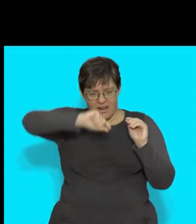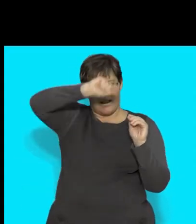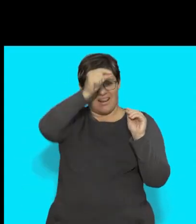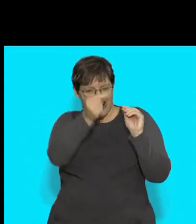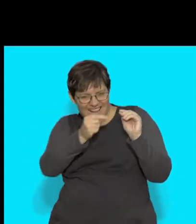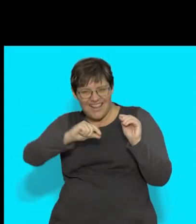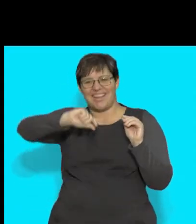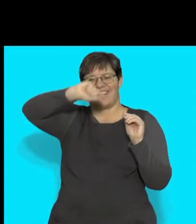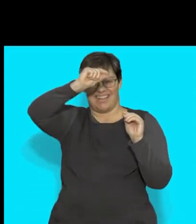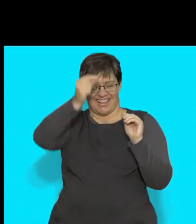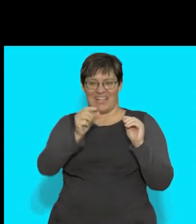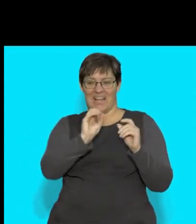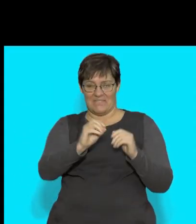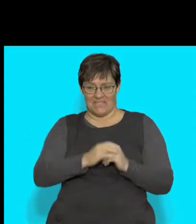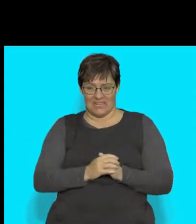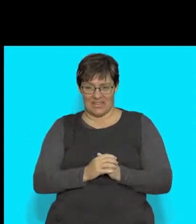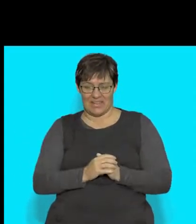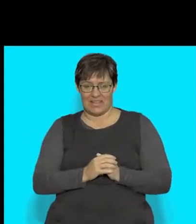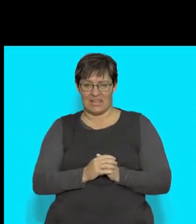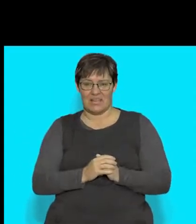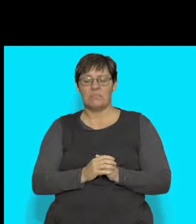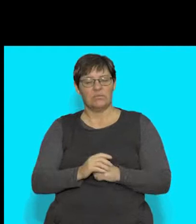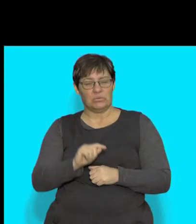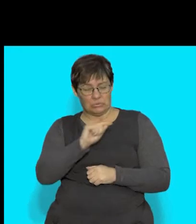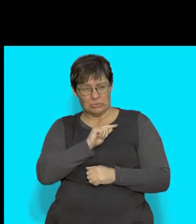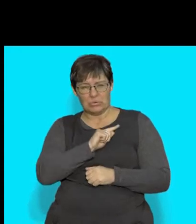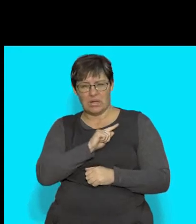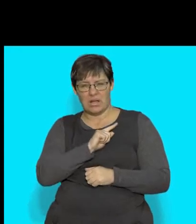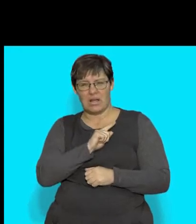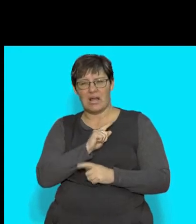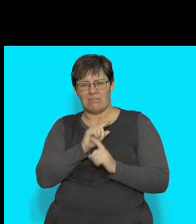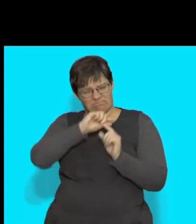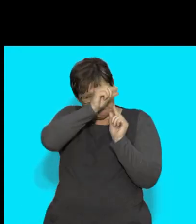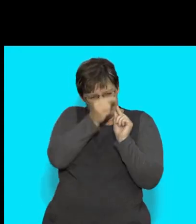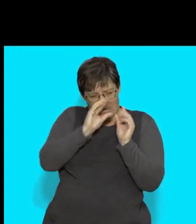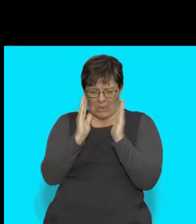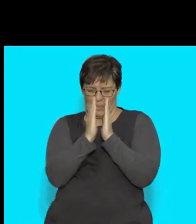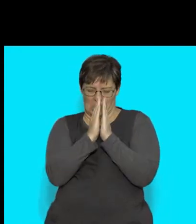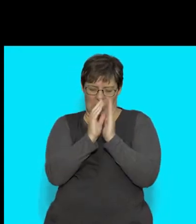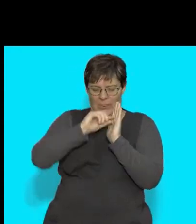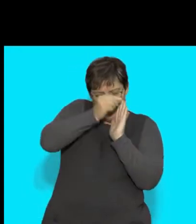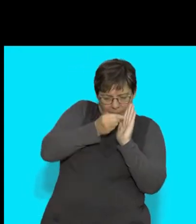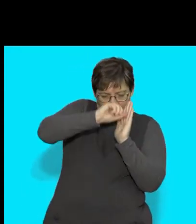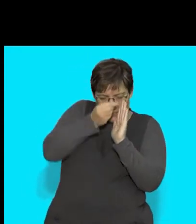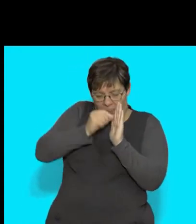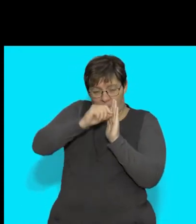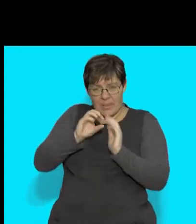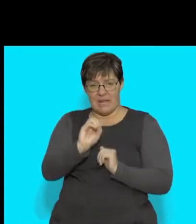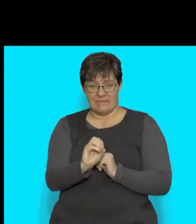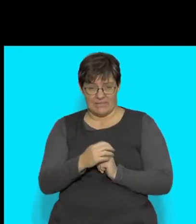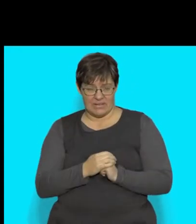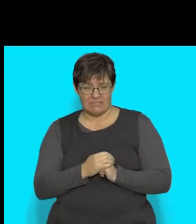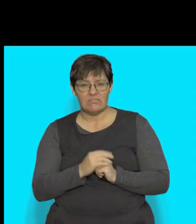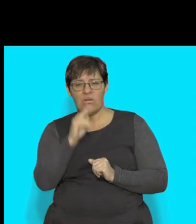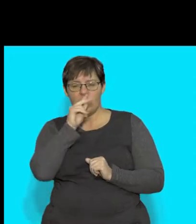and down, but it's really, really convoluted. Now, when we have a look at these tubules, what we